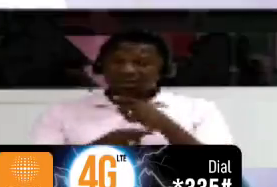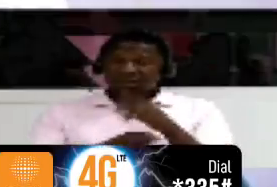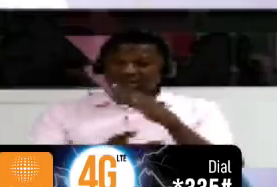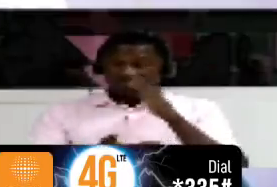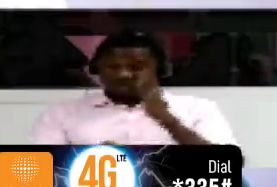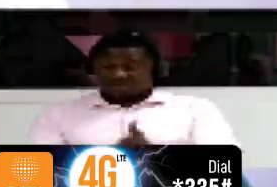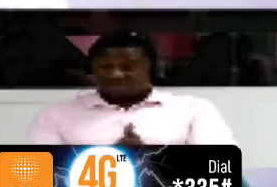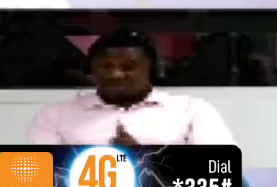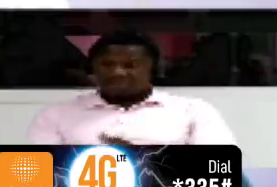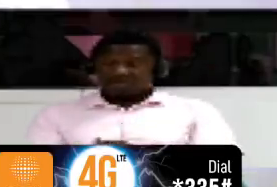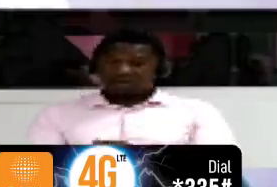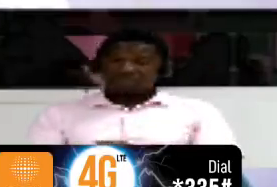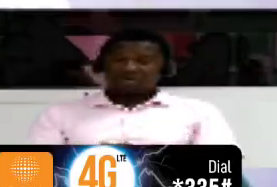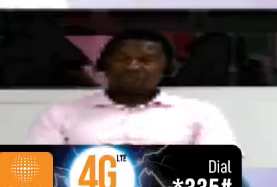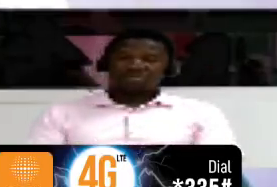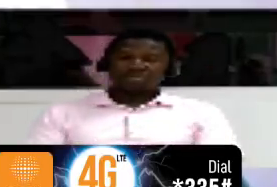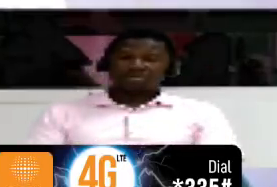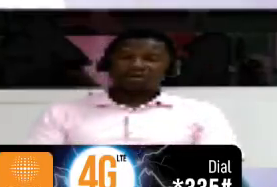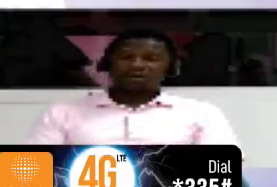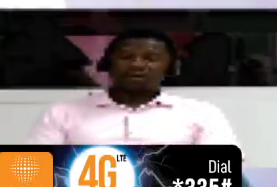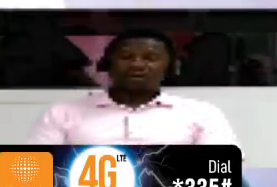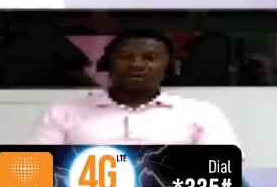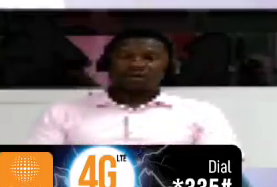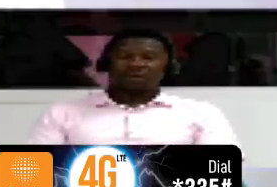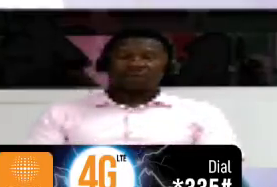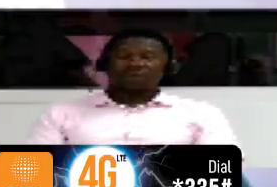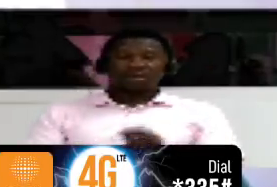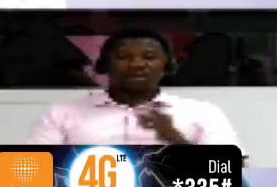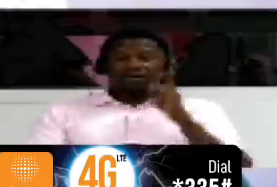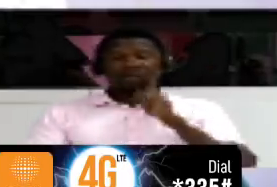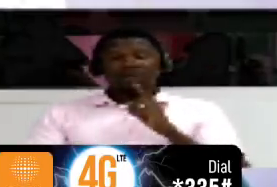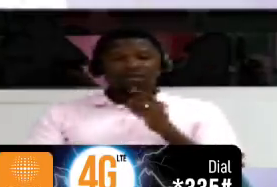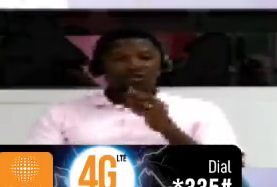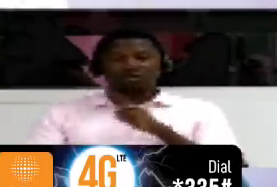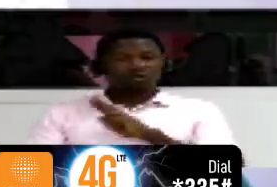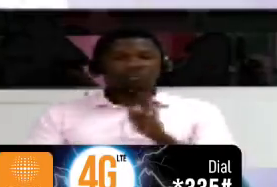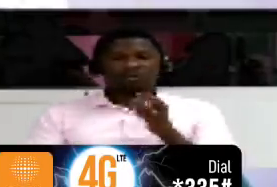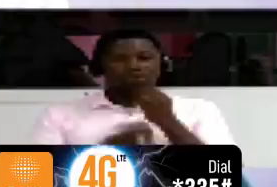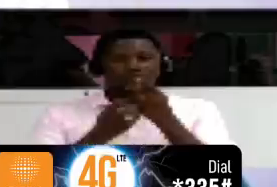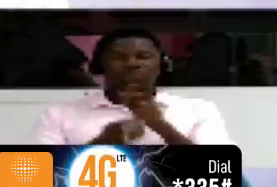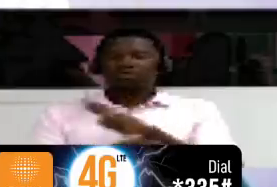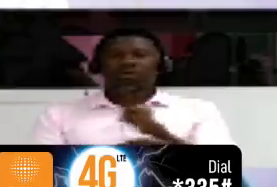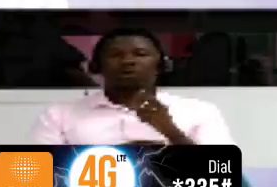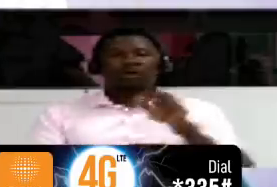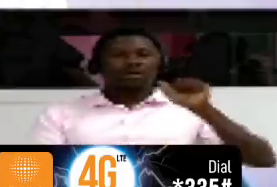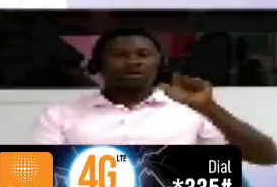obviously dispelled that, and nor did Alaji also talk about that,